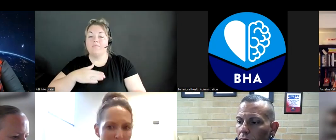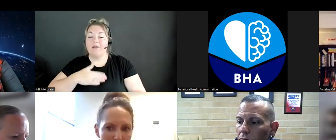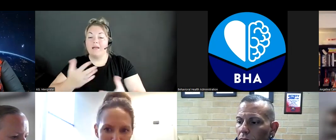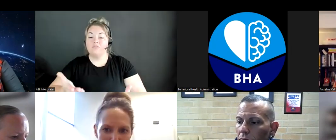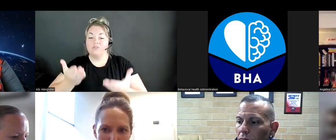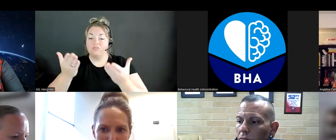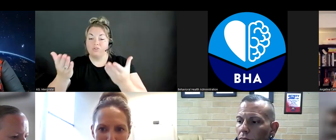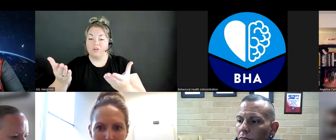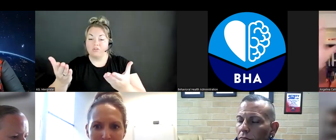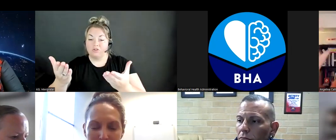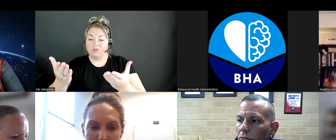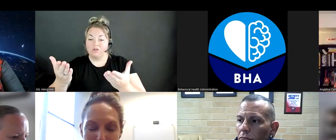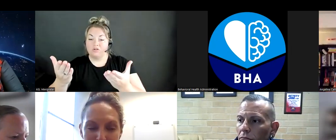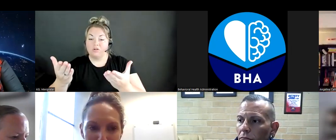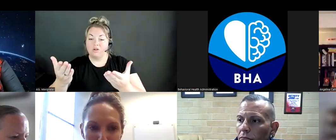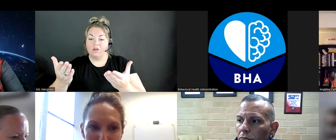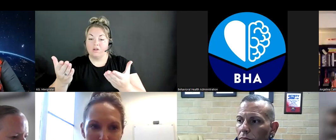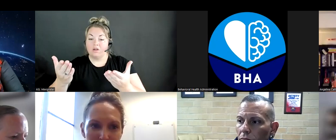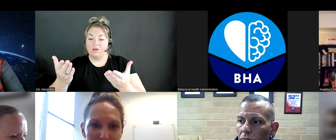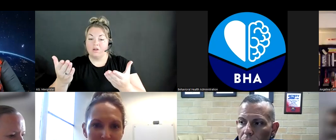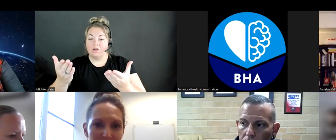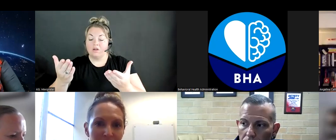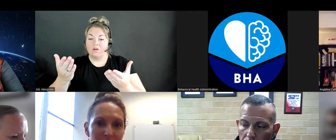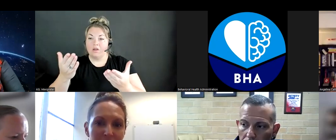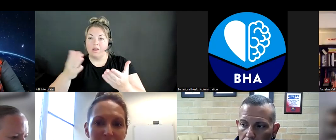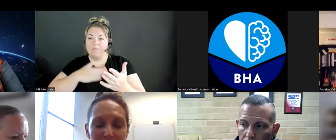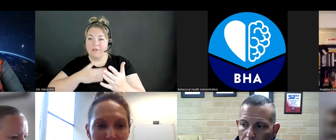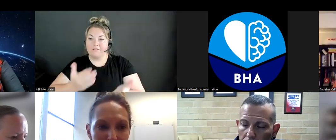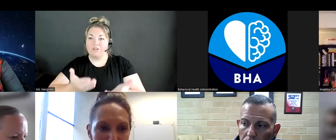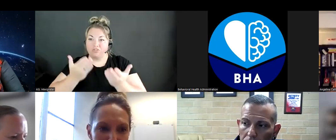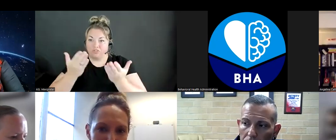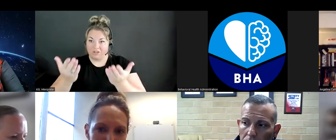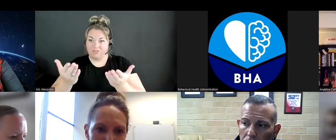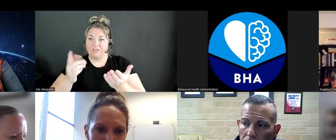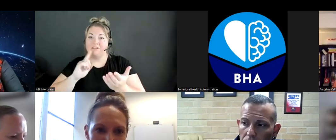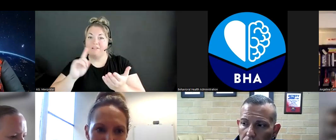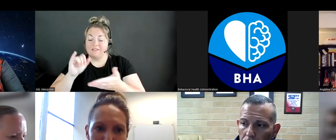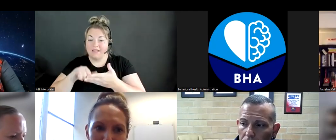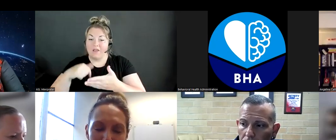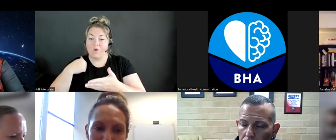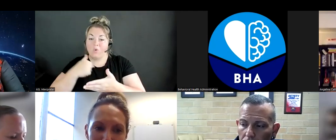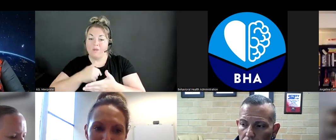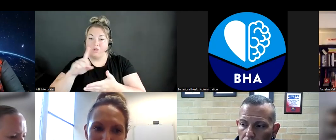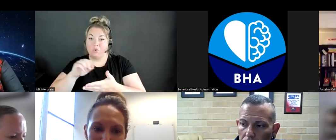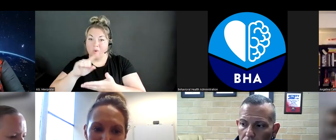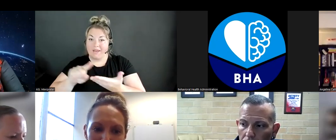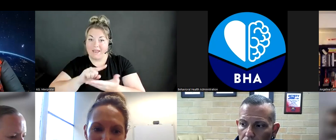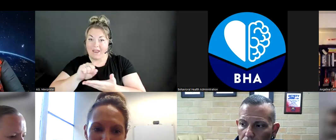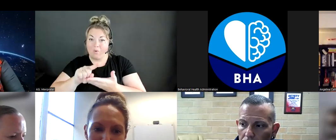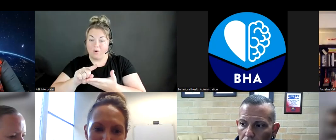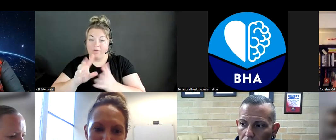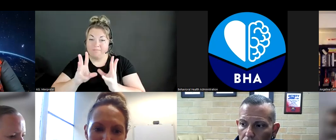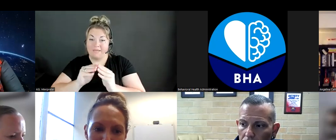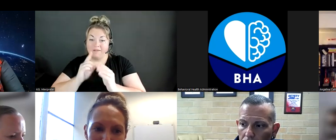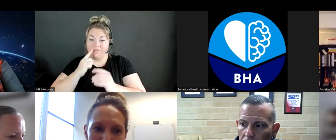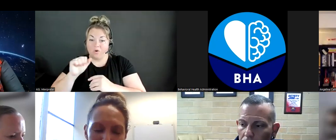or to like the BHA's suggestion, is that we do an hour meeting in